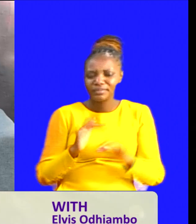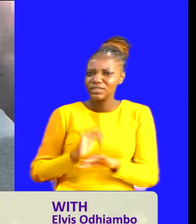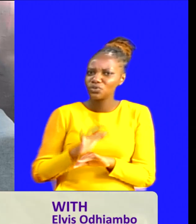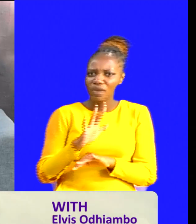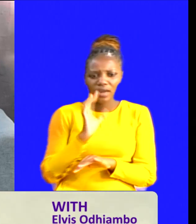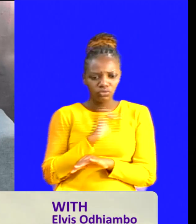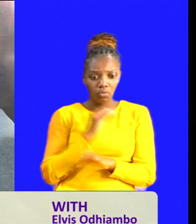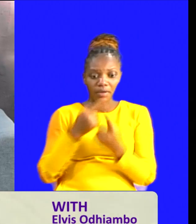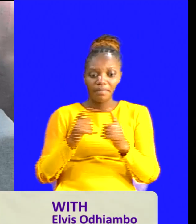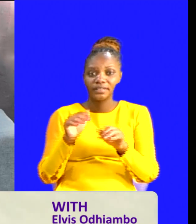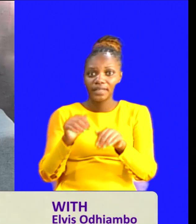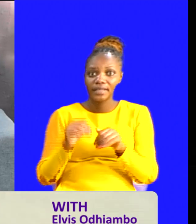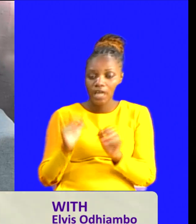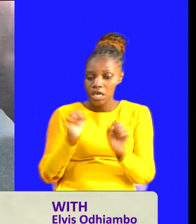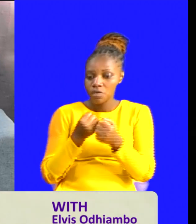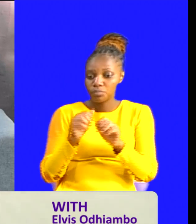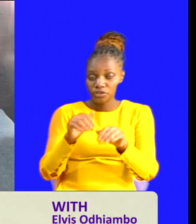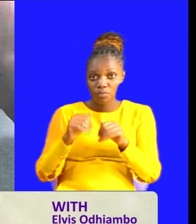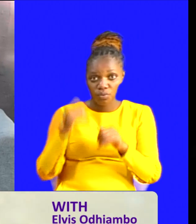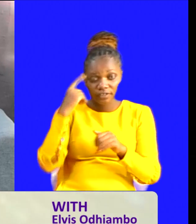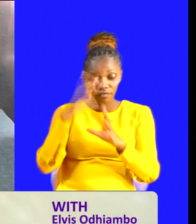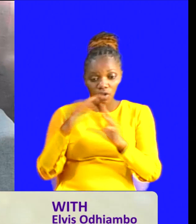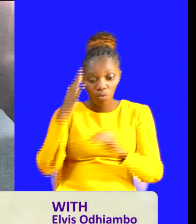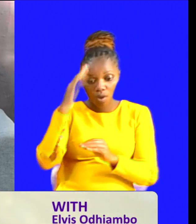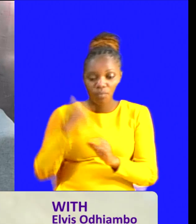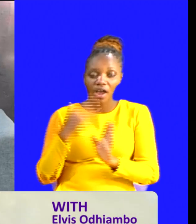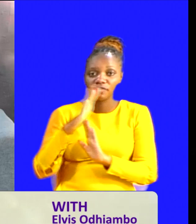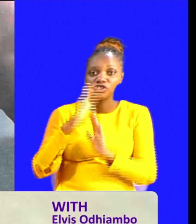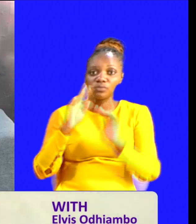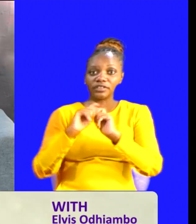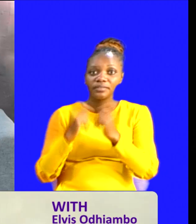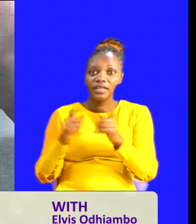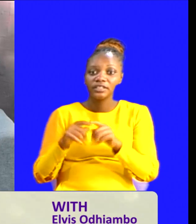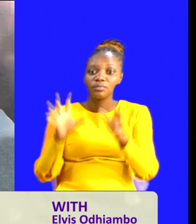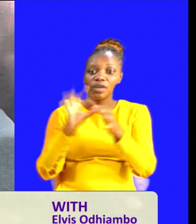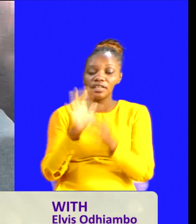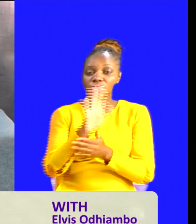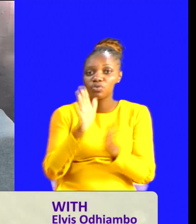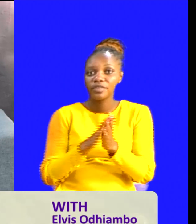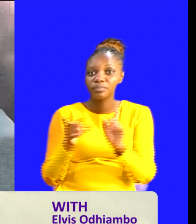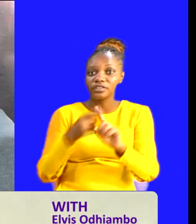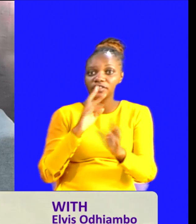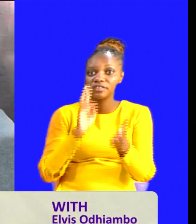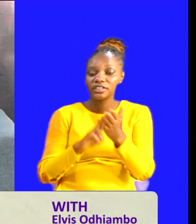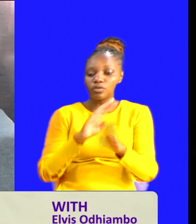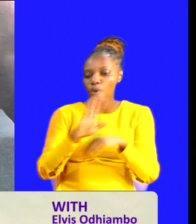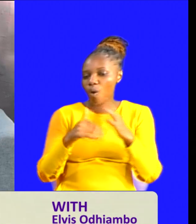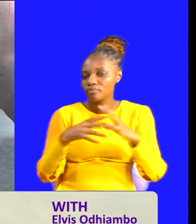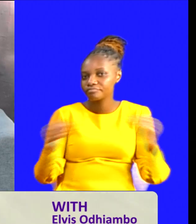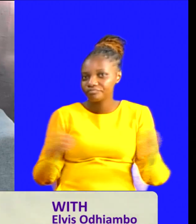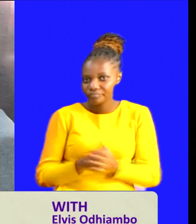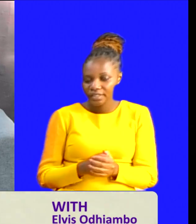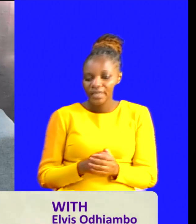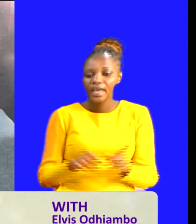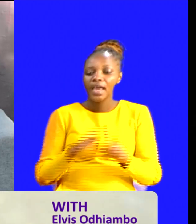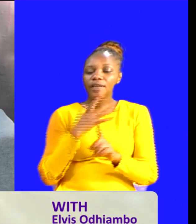then again, we're not going to wait for that long, because you're a top team. We are linking you with positive results all through. So we